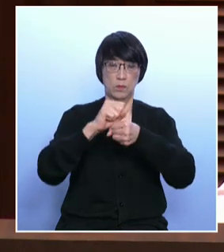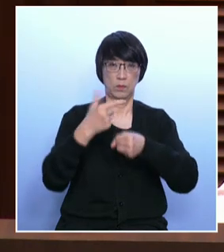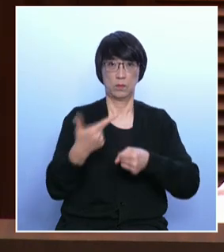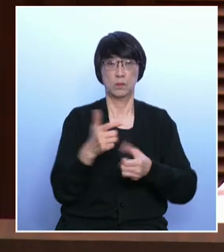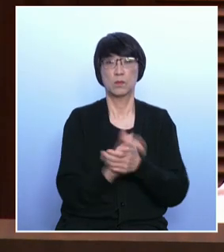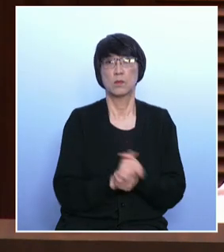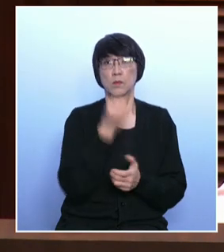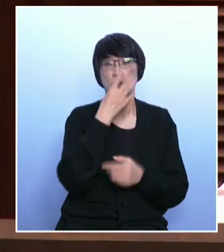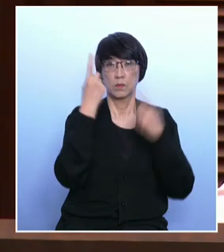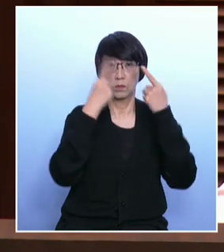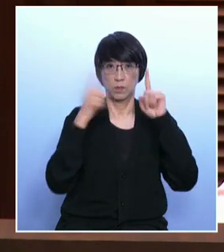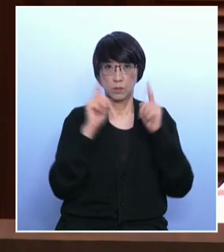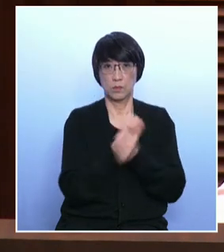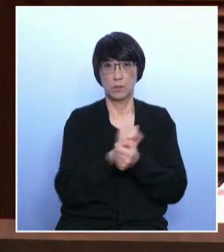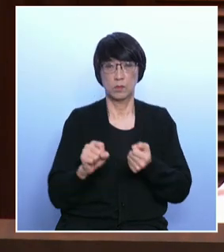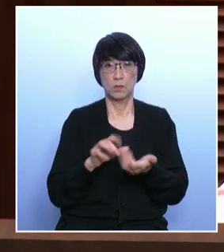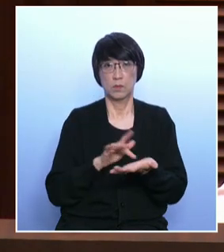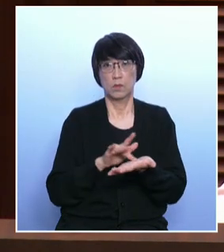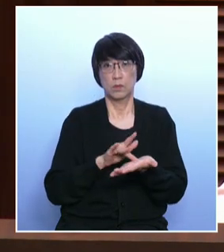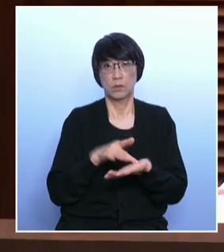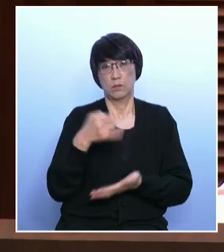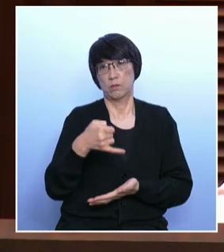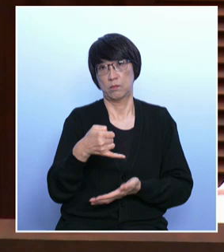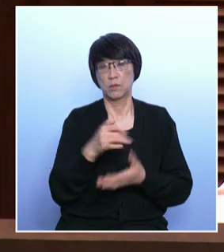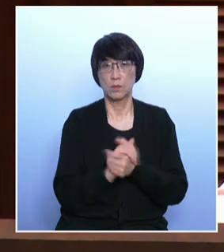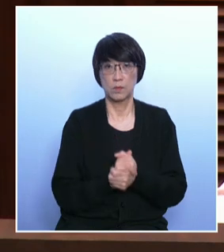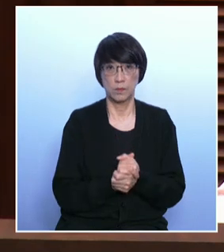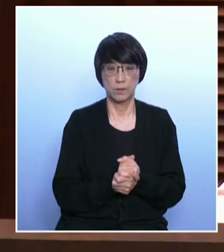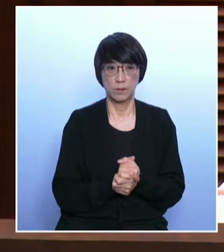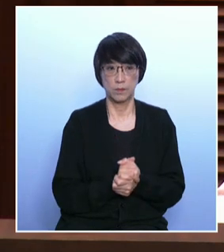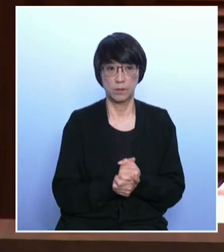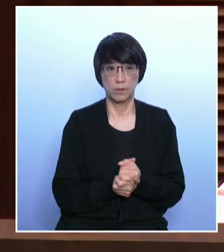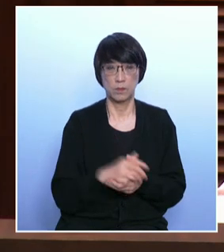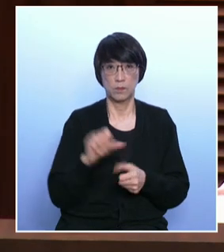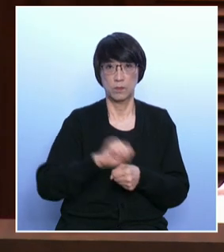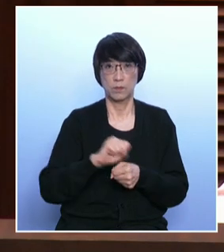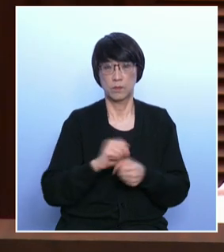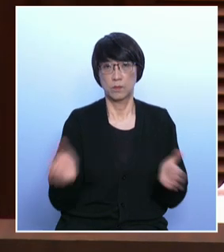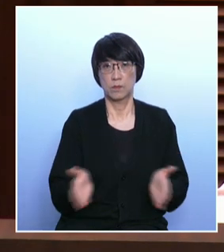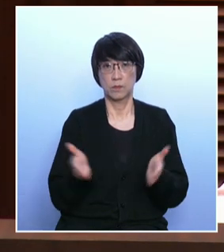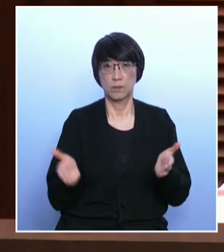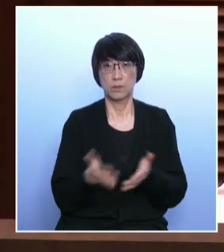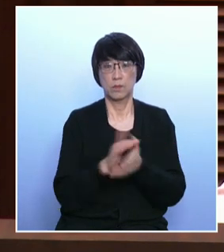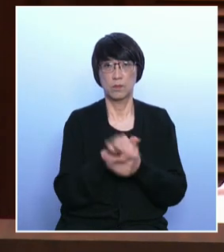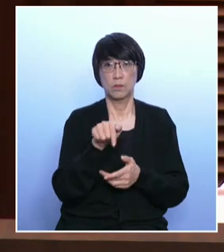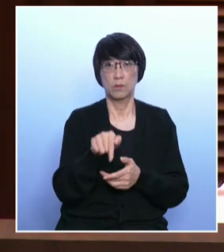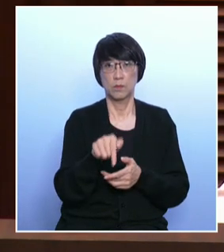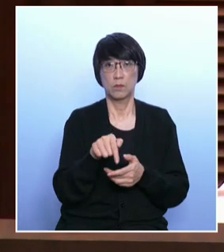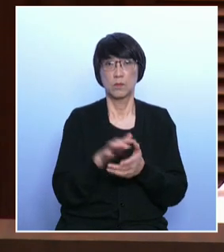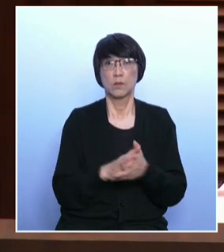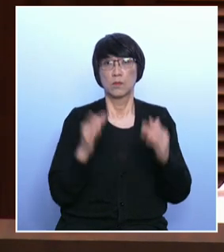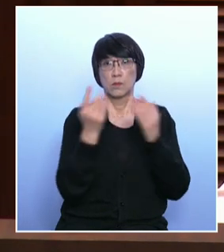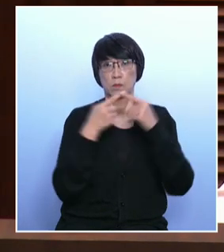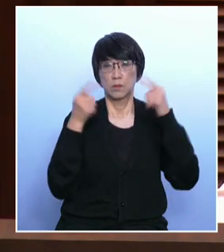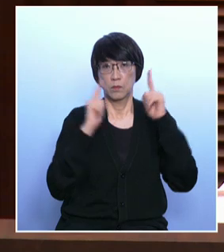years, there have been increases in the number of training places for doctors and nurses, so more space is